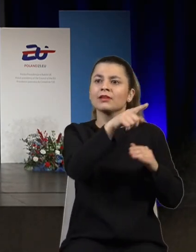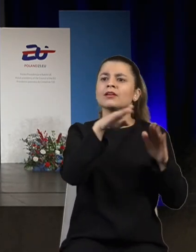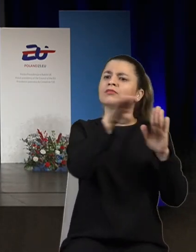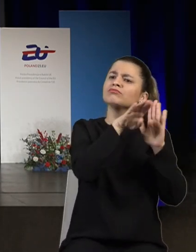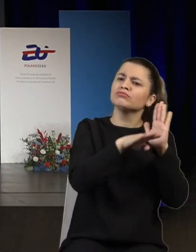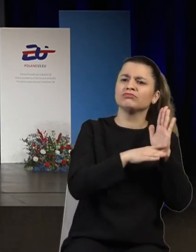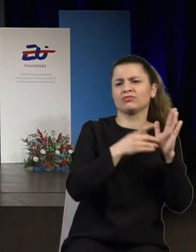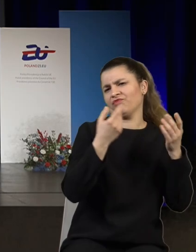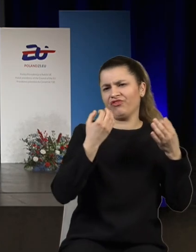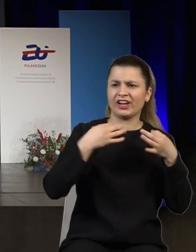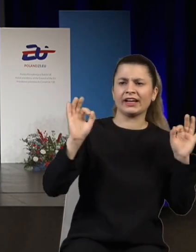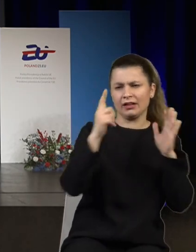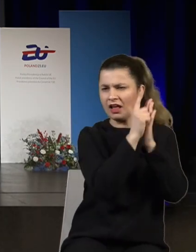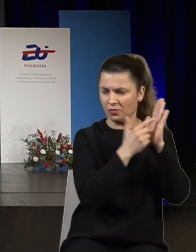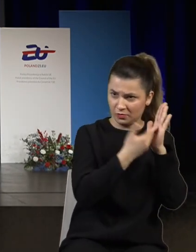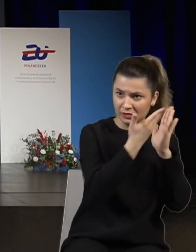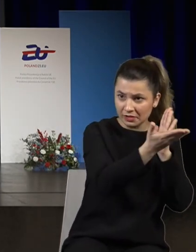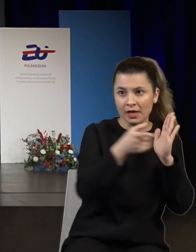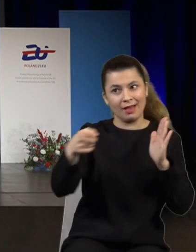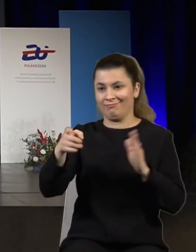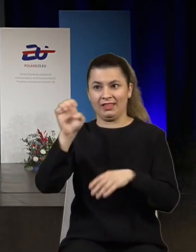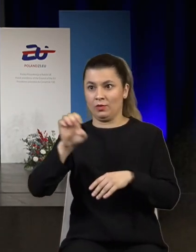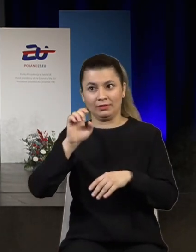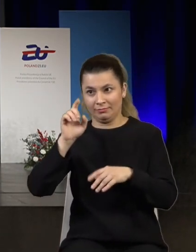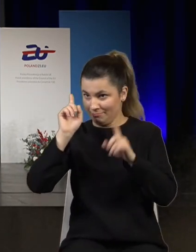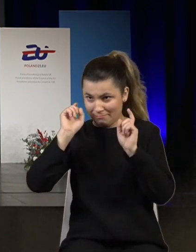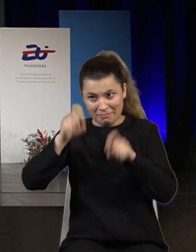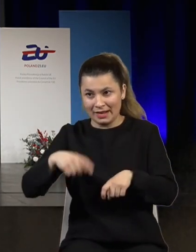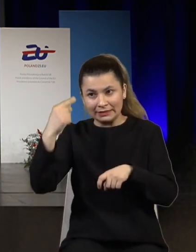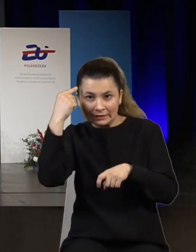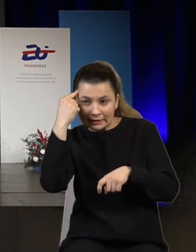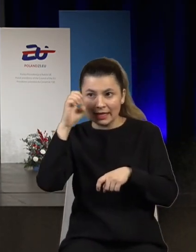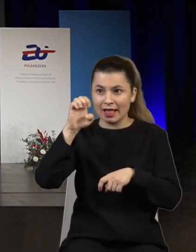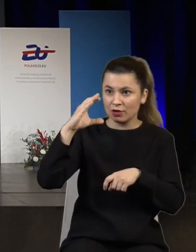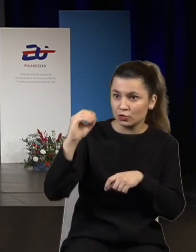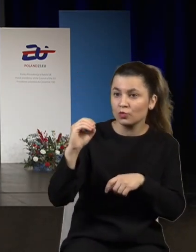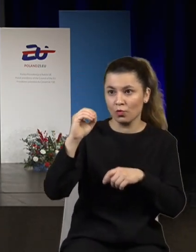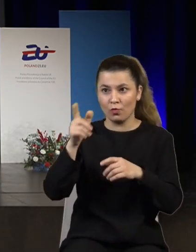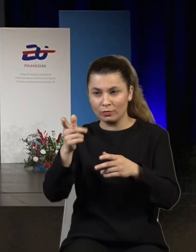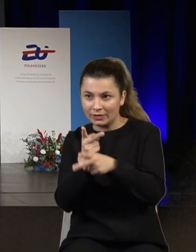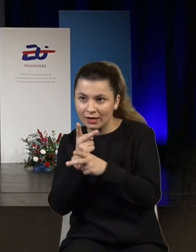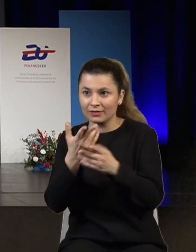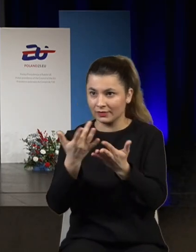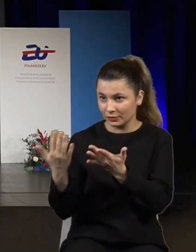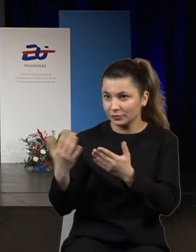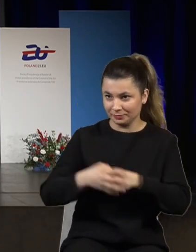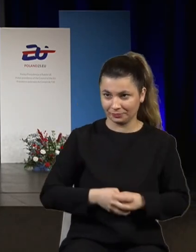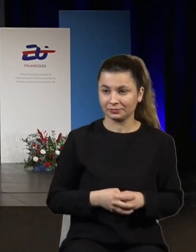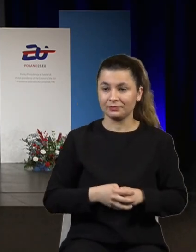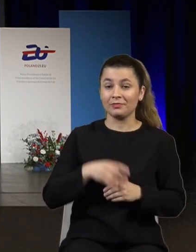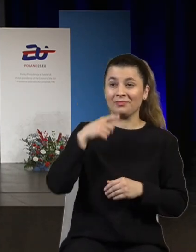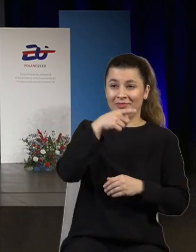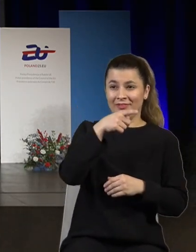point of view. Sophie, you are representing an international NGO. So how, from your point of